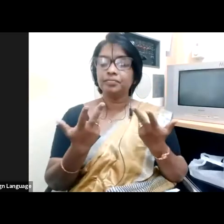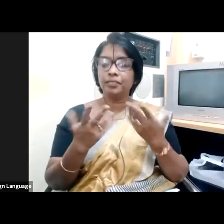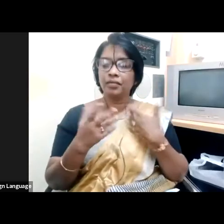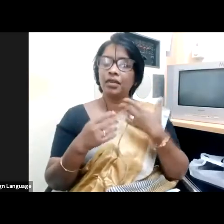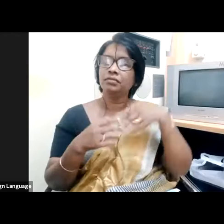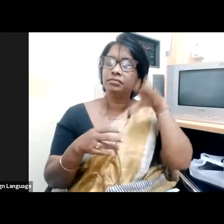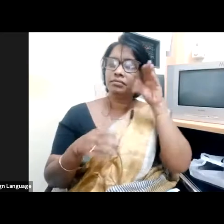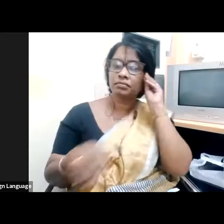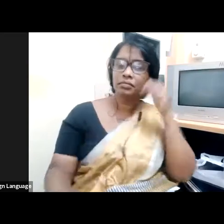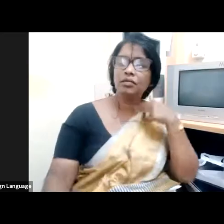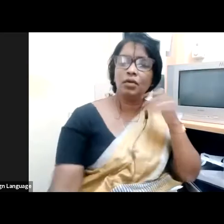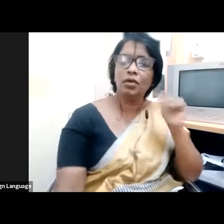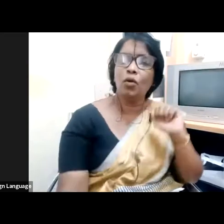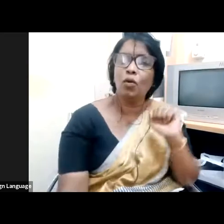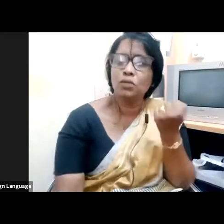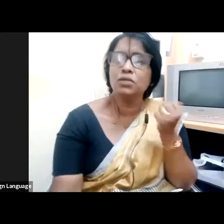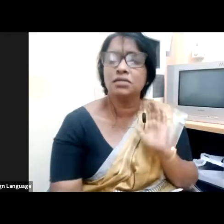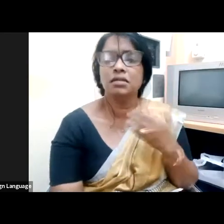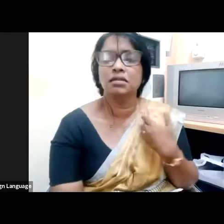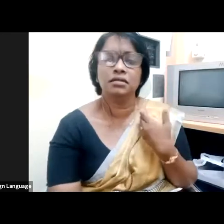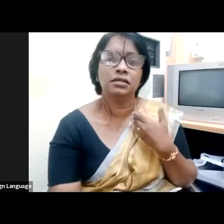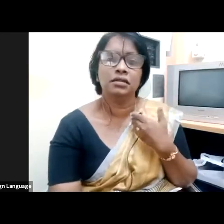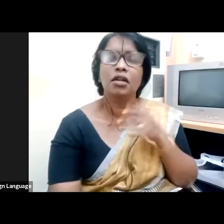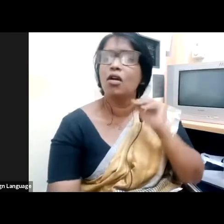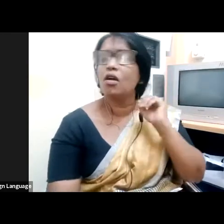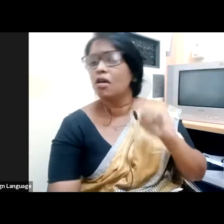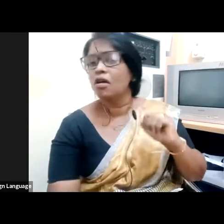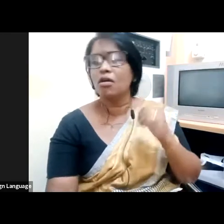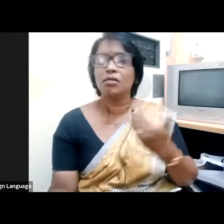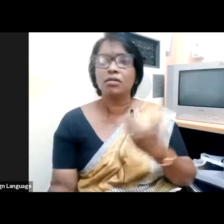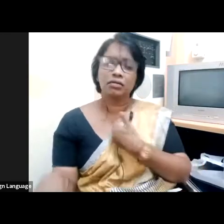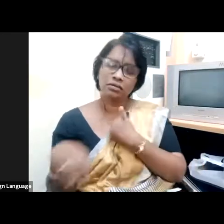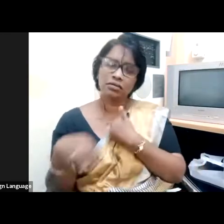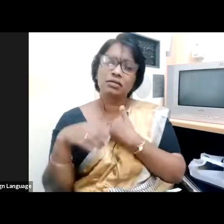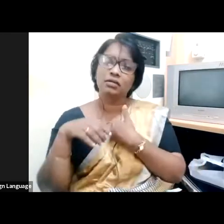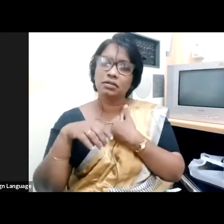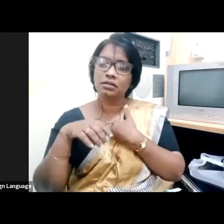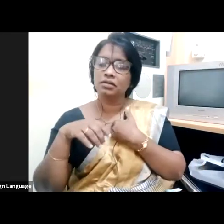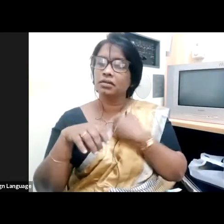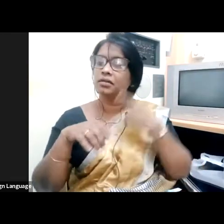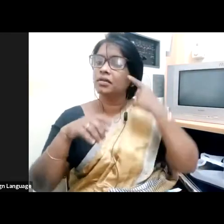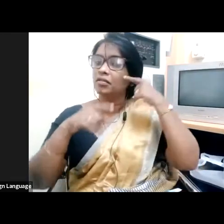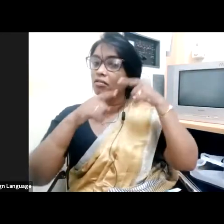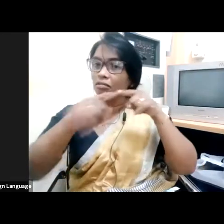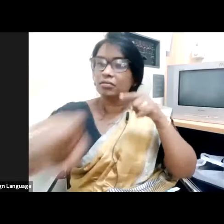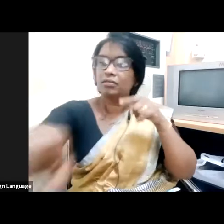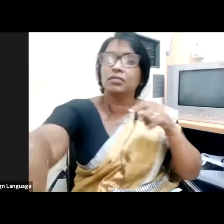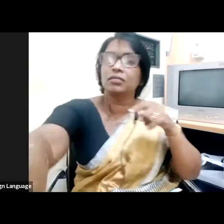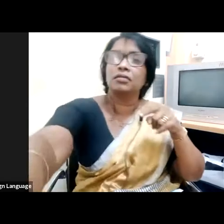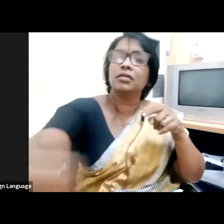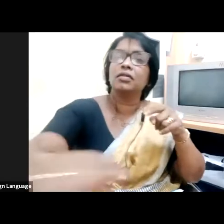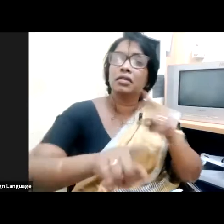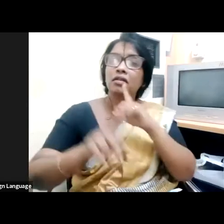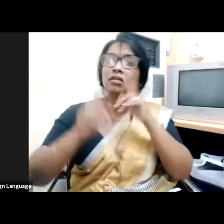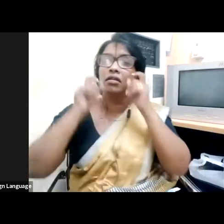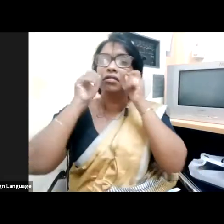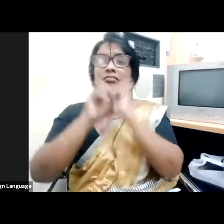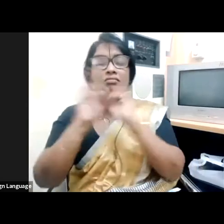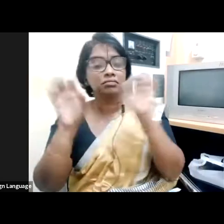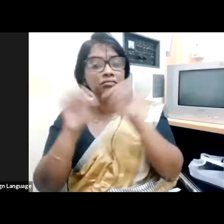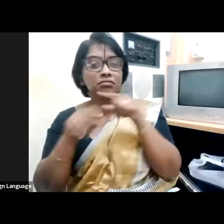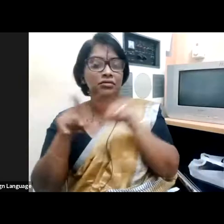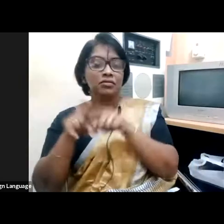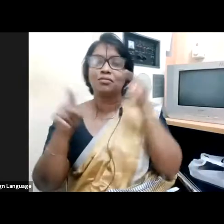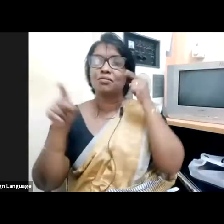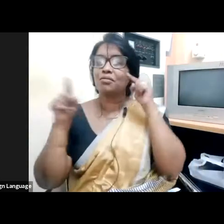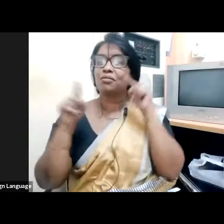importance and how I can really pass on and be an advocate for what technology can